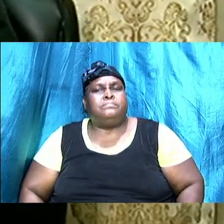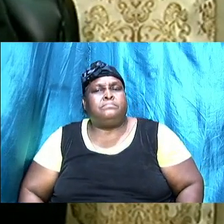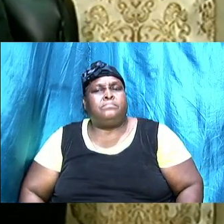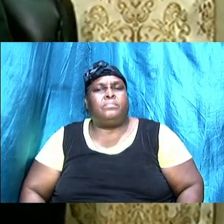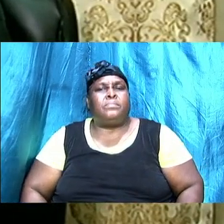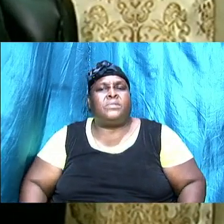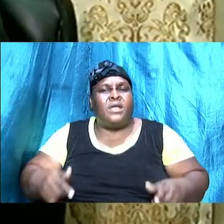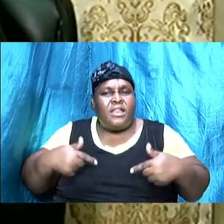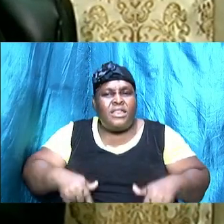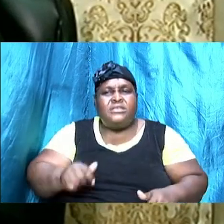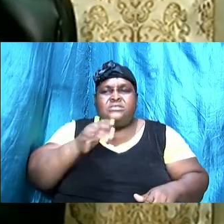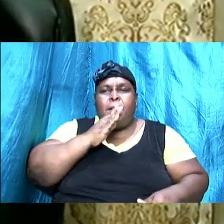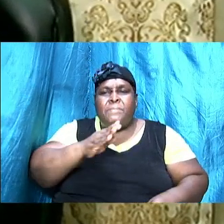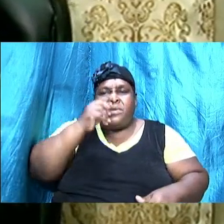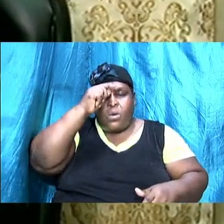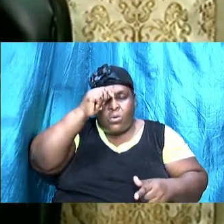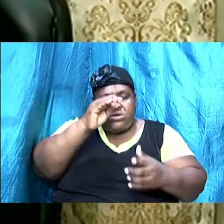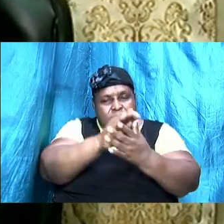Let's be husbands.